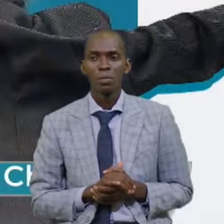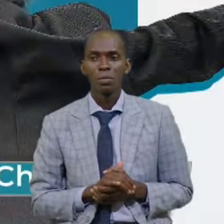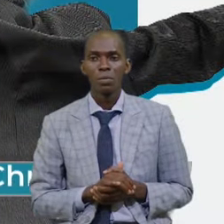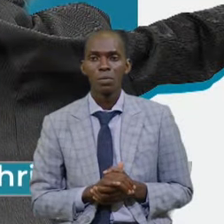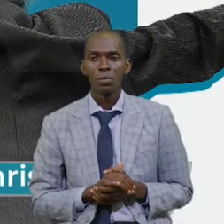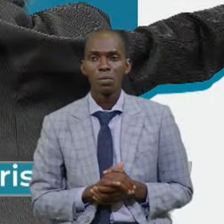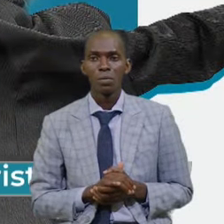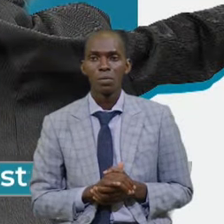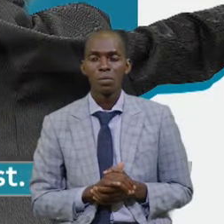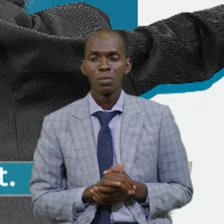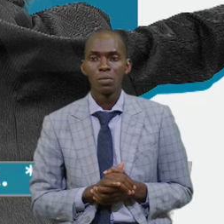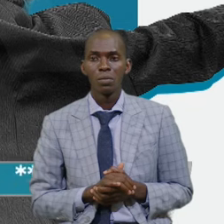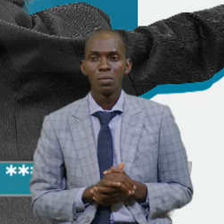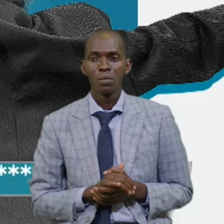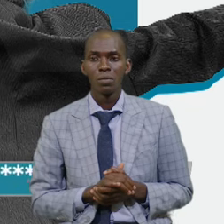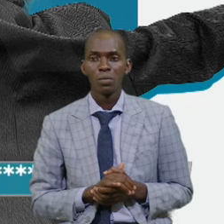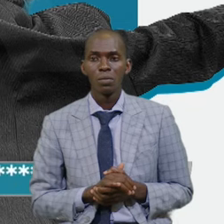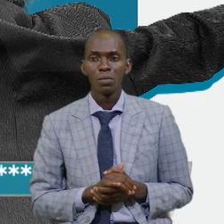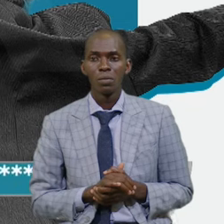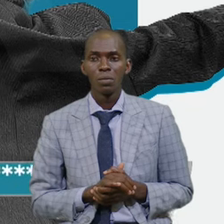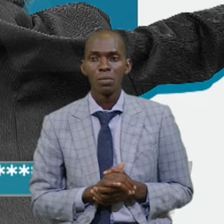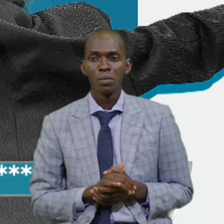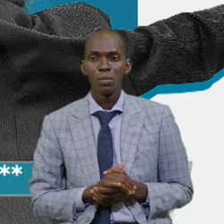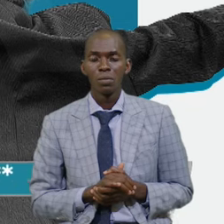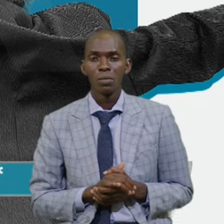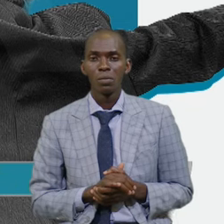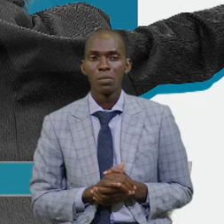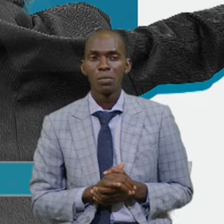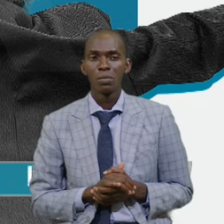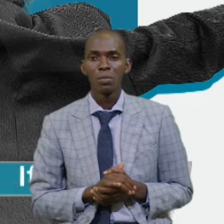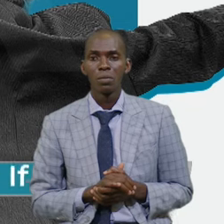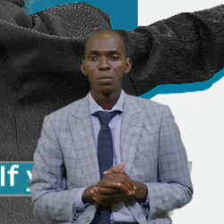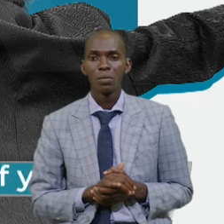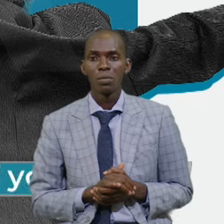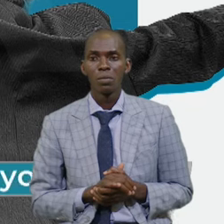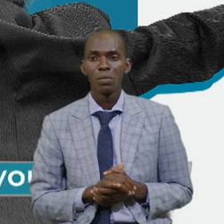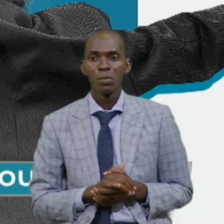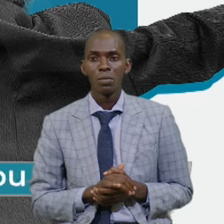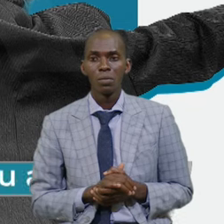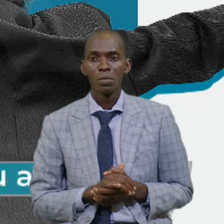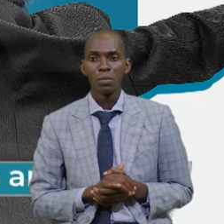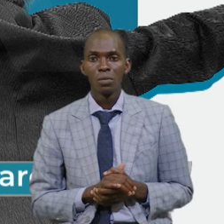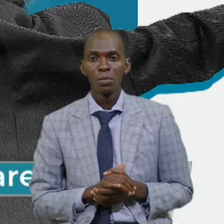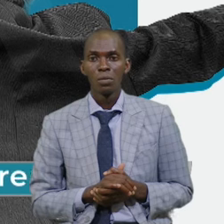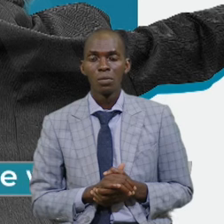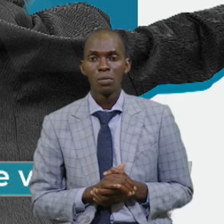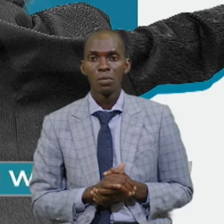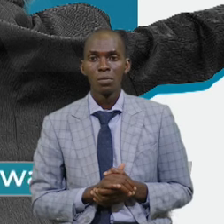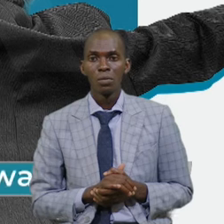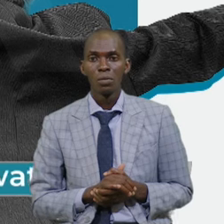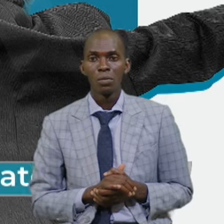All right, sir. Yes, sir. Between 7 to 9:15. All right. So that people can be